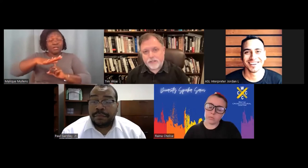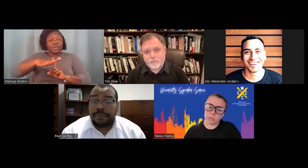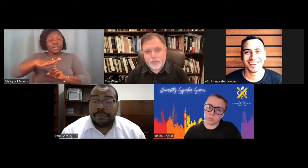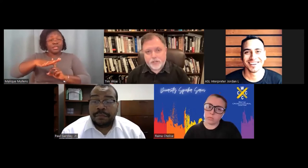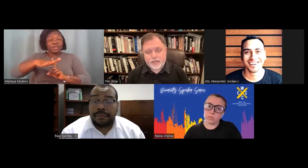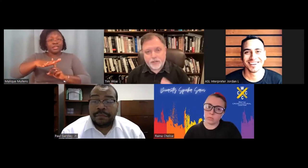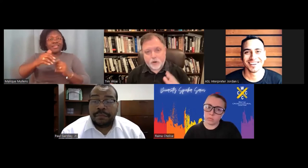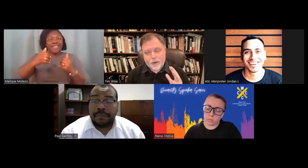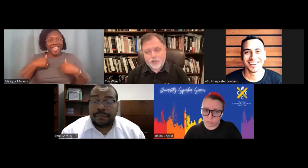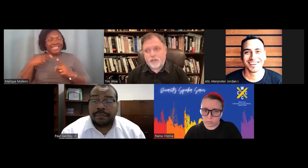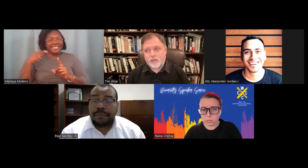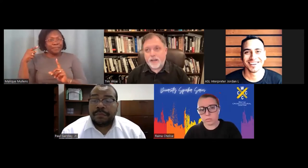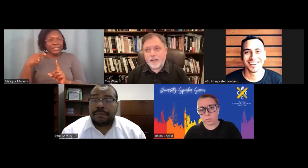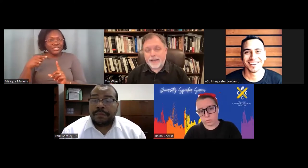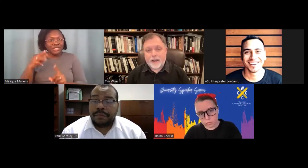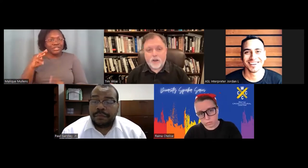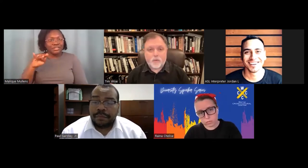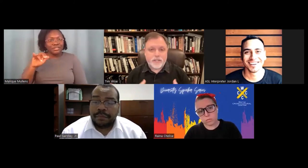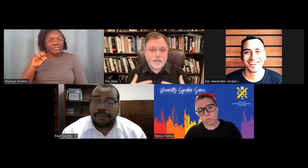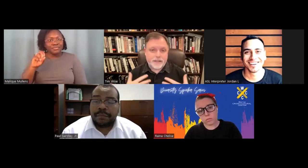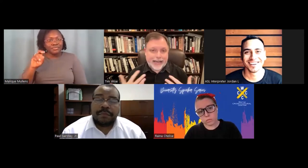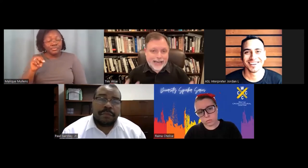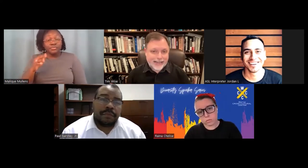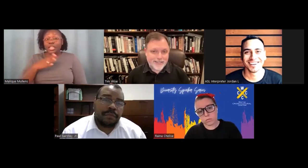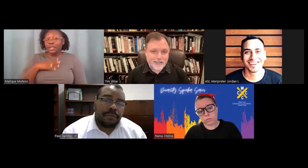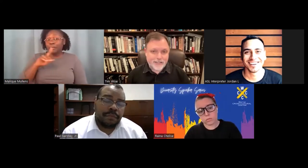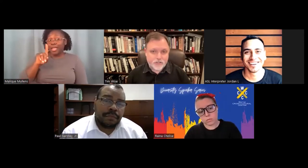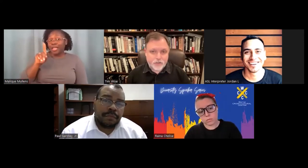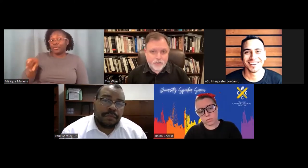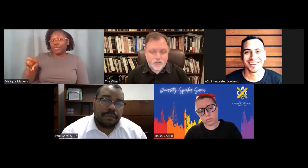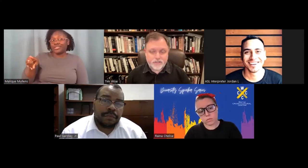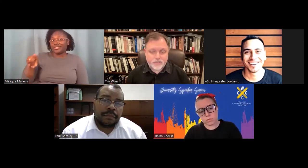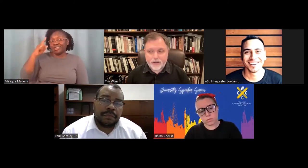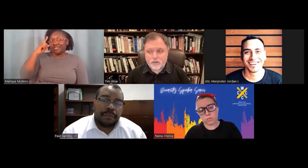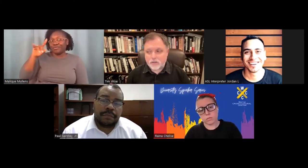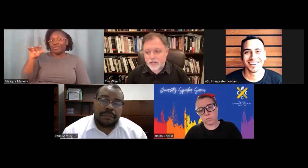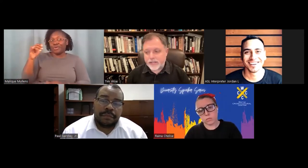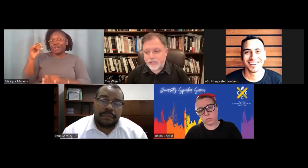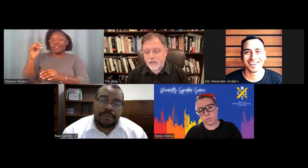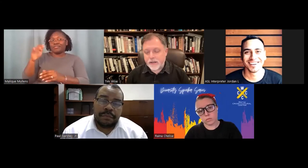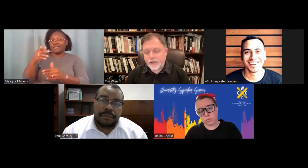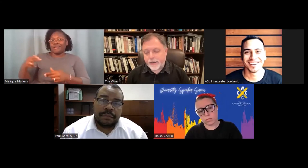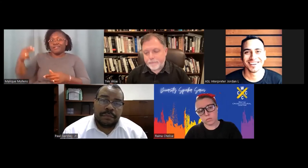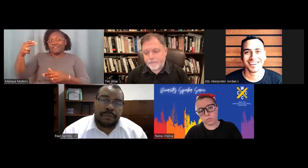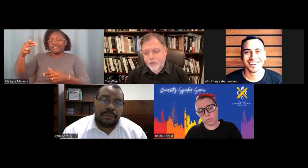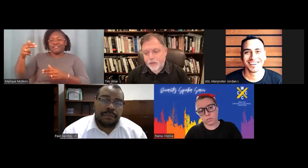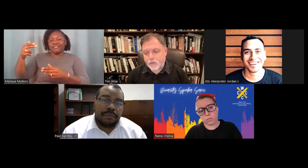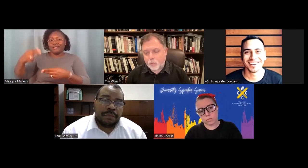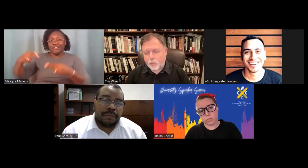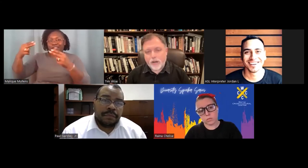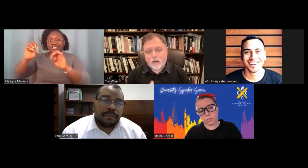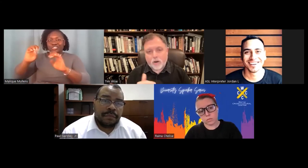very clear mission. And the question that I always ask institutions of higher learning is,